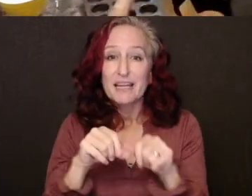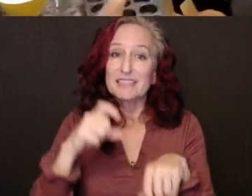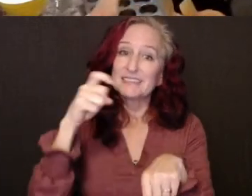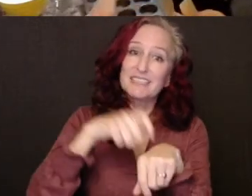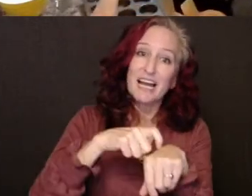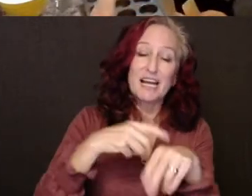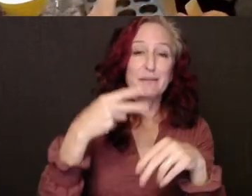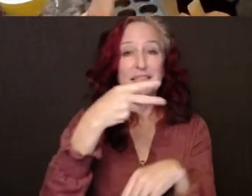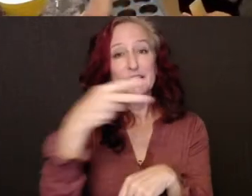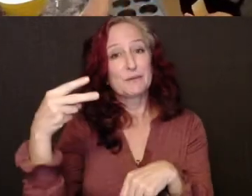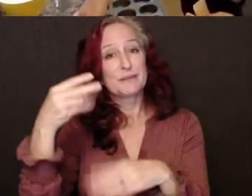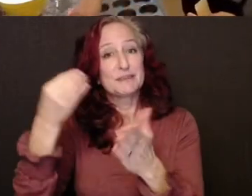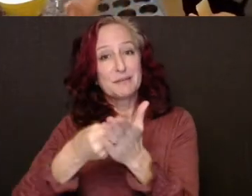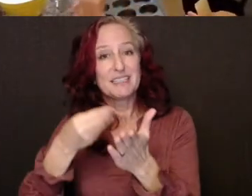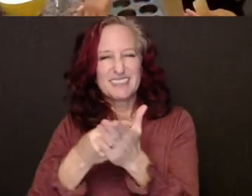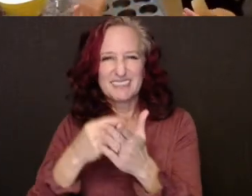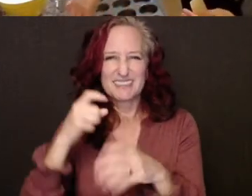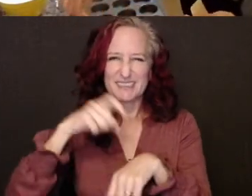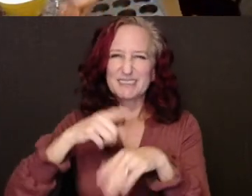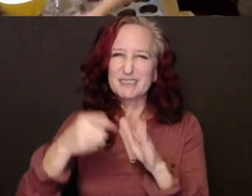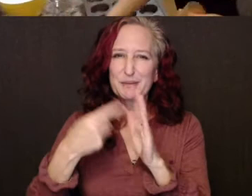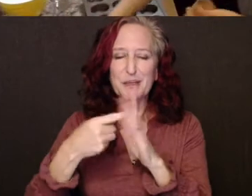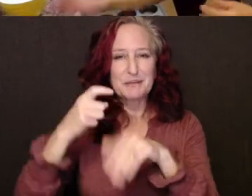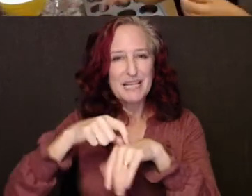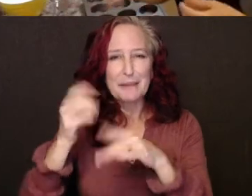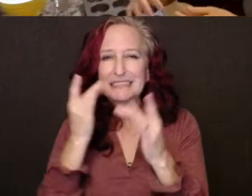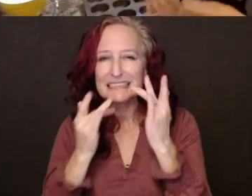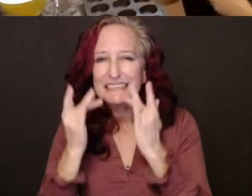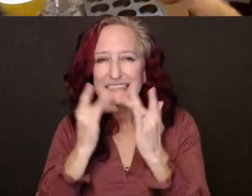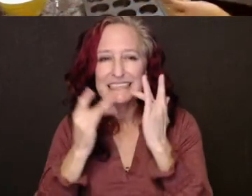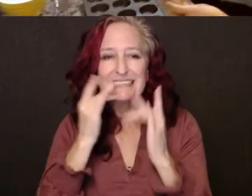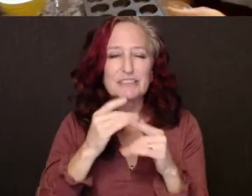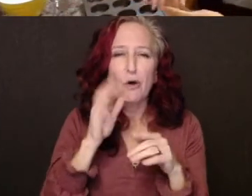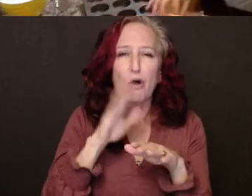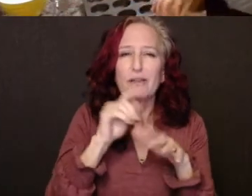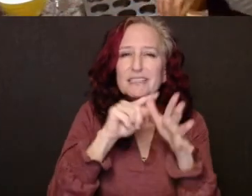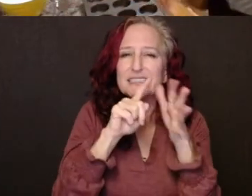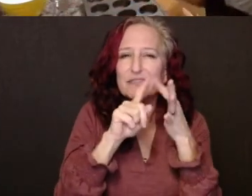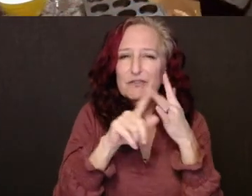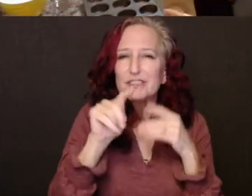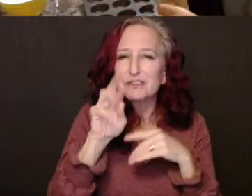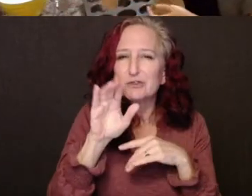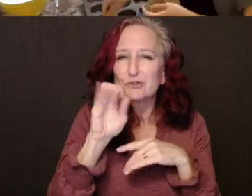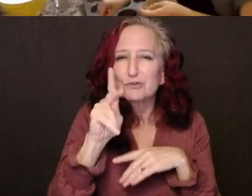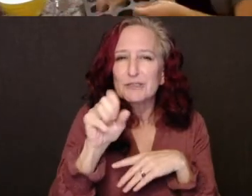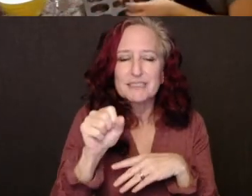and then just, the day of, you just combine everything and kind of get that in.